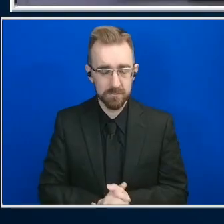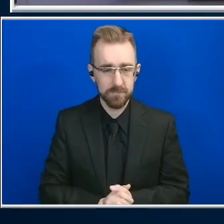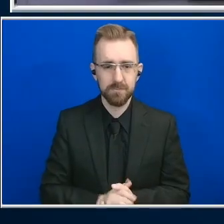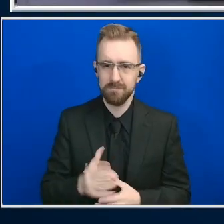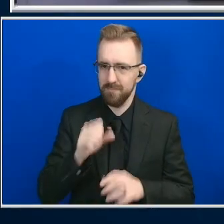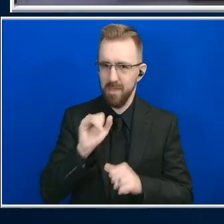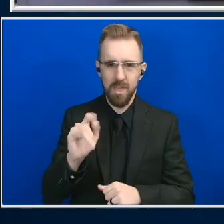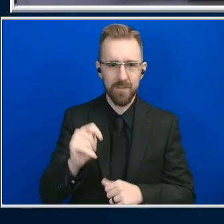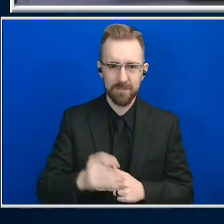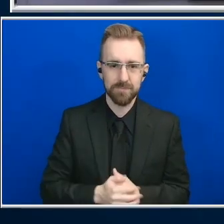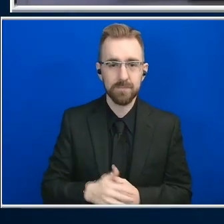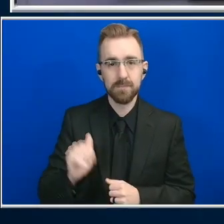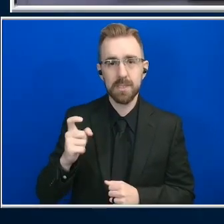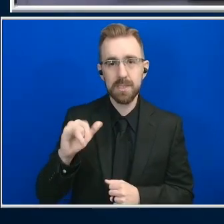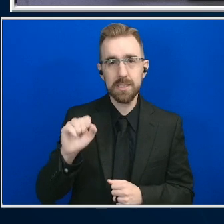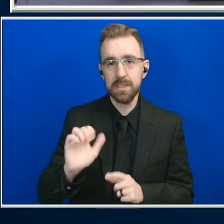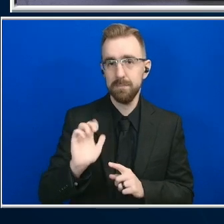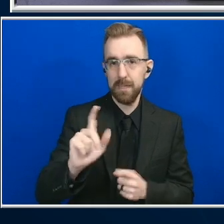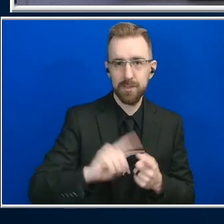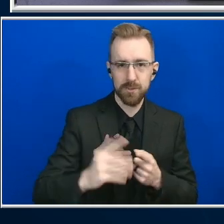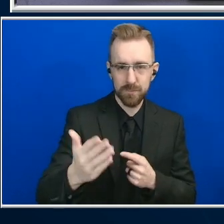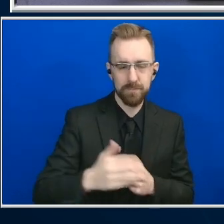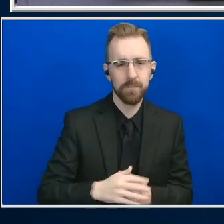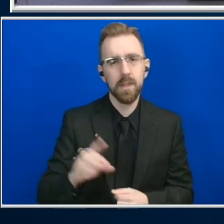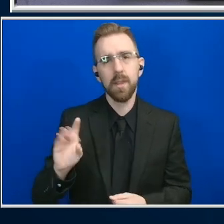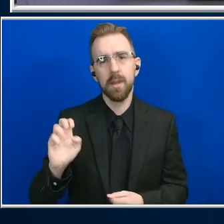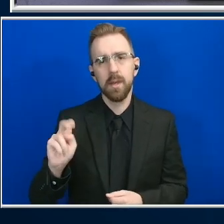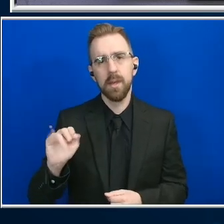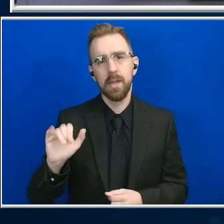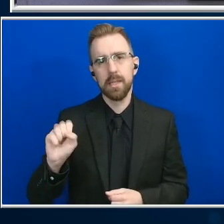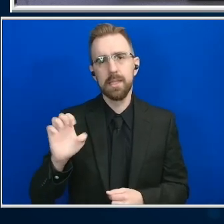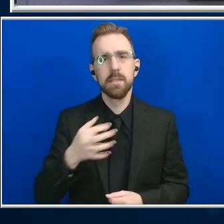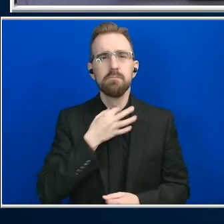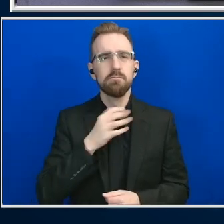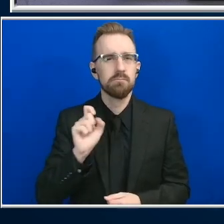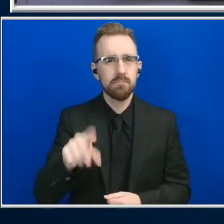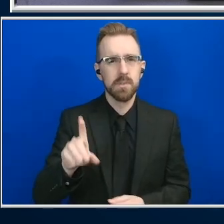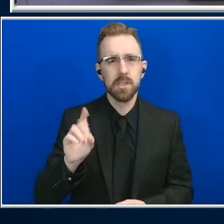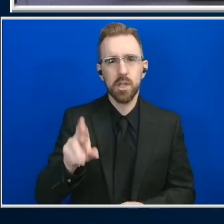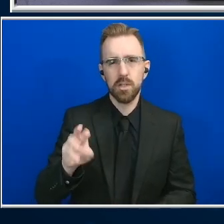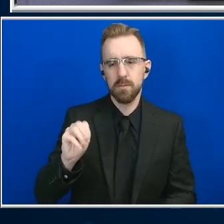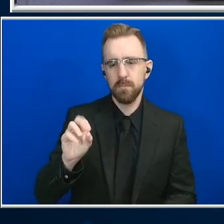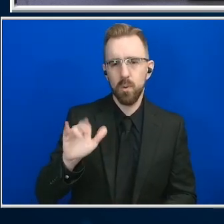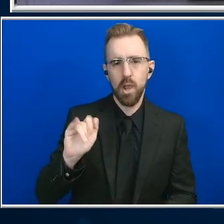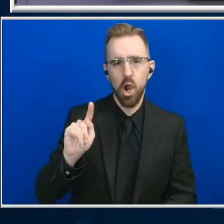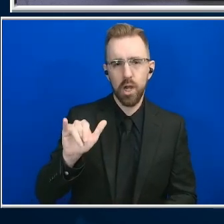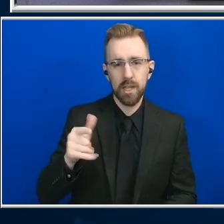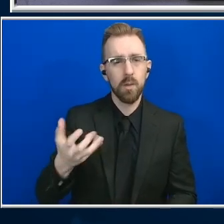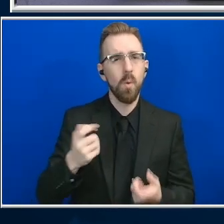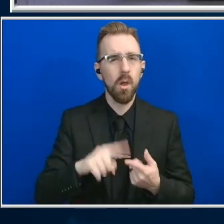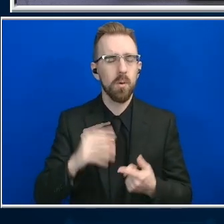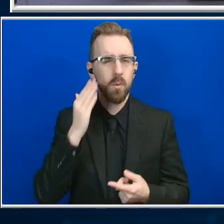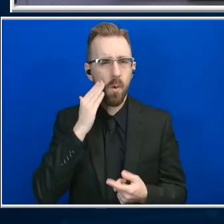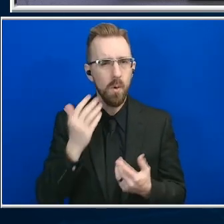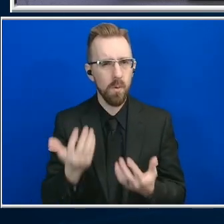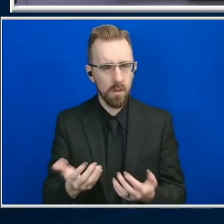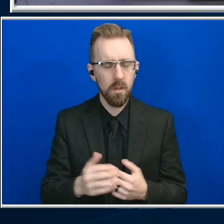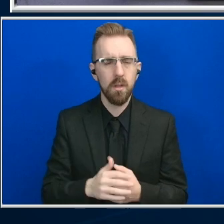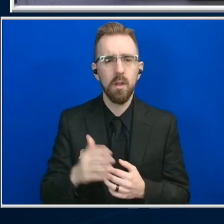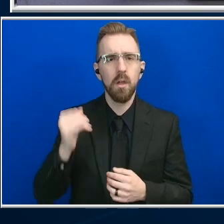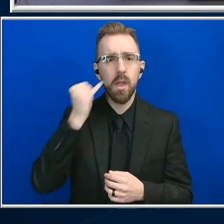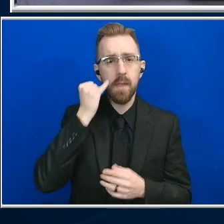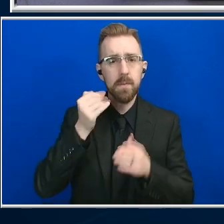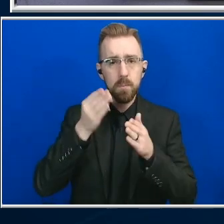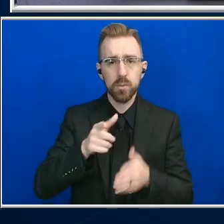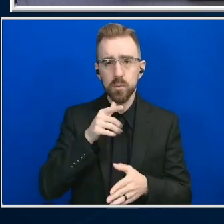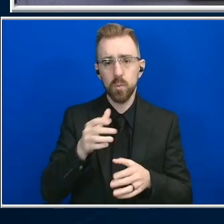back to you. Denise has a question for Dr. Moriarty. Dr. Moriarty, Denise wants to know, what if the person getting the counter